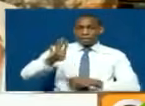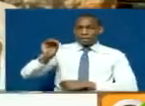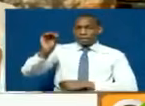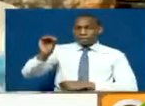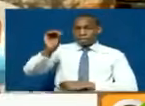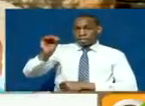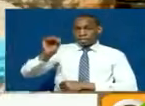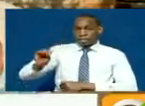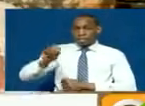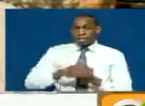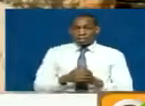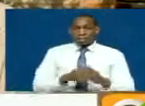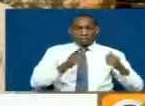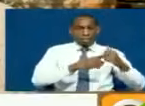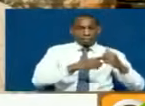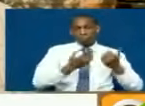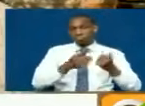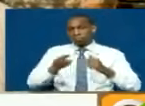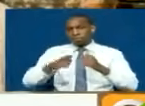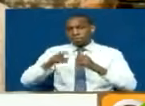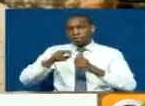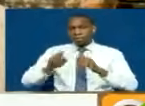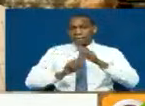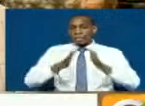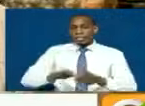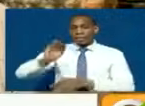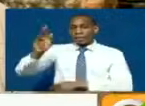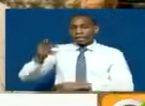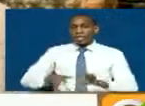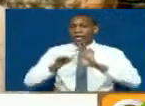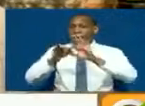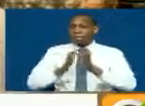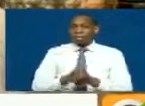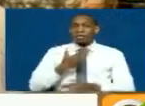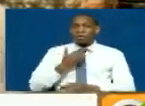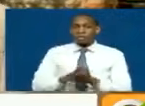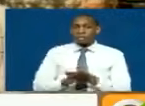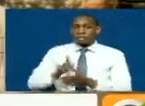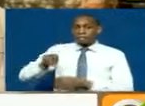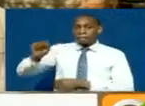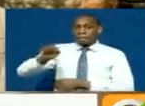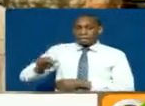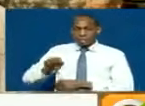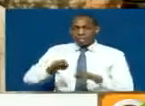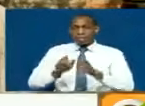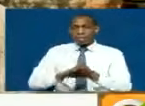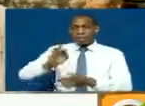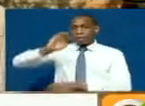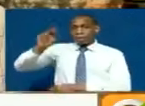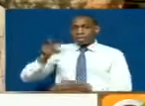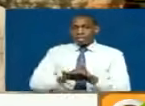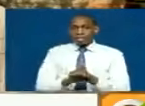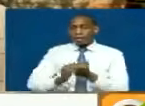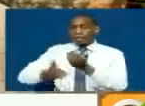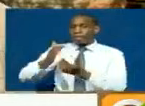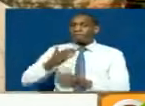40%. Yeah, 6 to 7 ministers should come from Mount Kenya region. We want 40% of all the PSAs to be from Mount Kenya region. That is not a